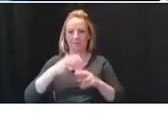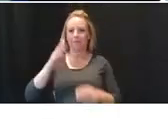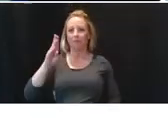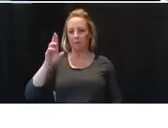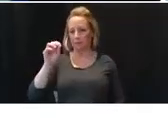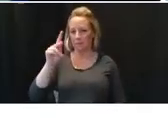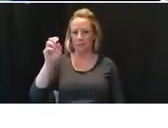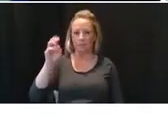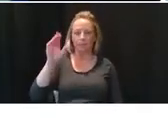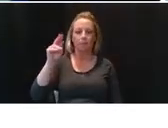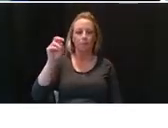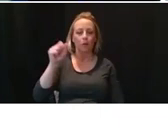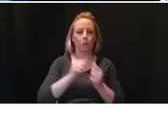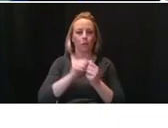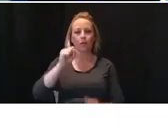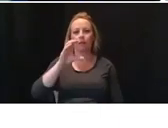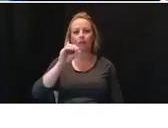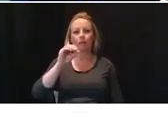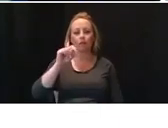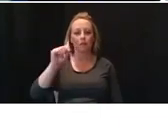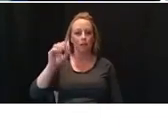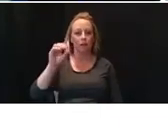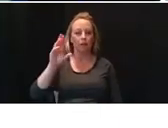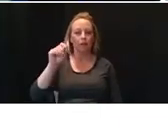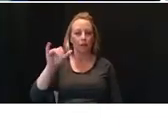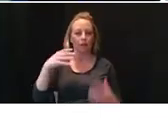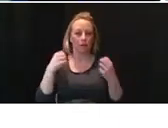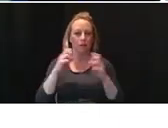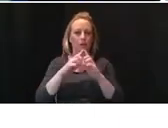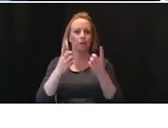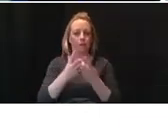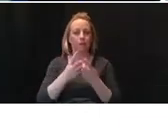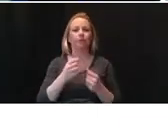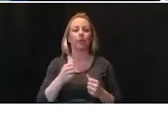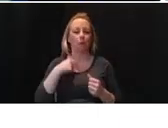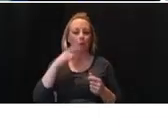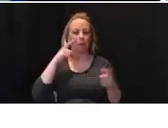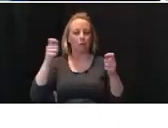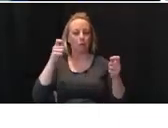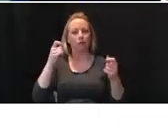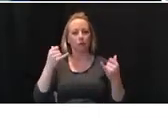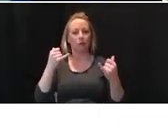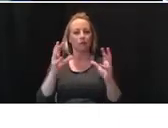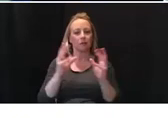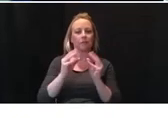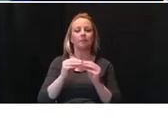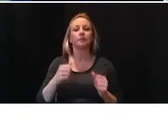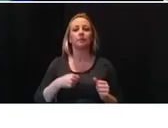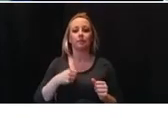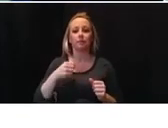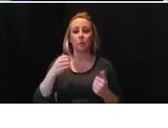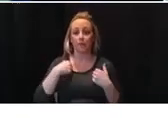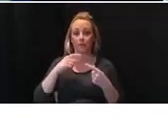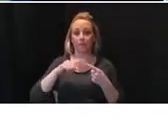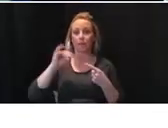Health Department, and I will be moderating today's press briefing. With us today, we have Janet Hill from the Rock Island County Health